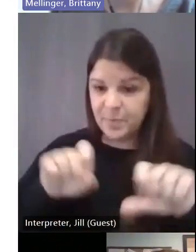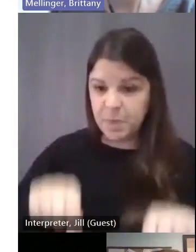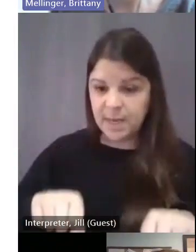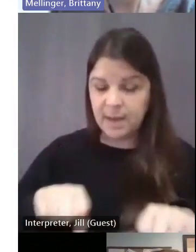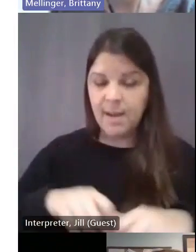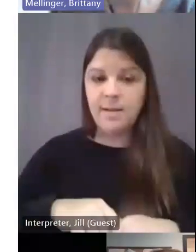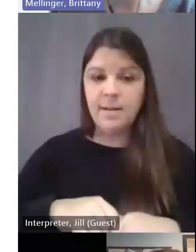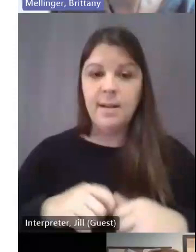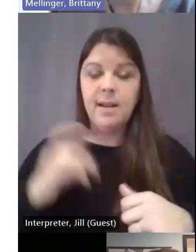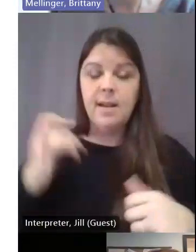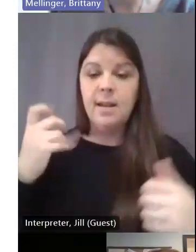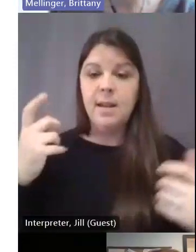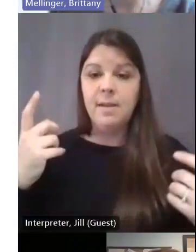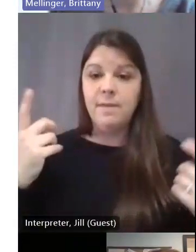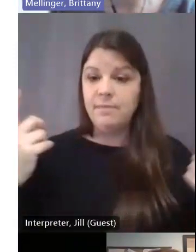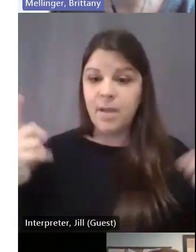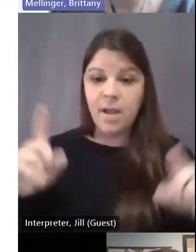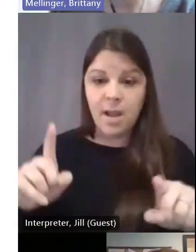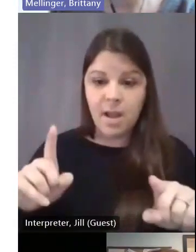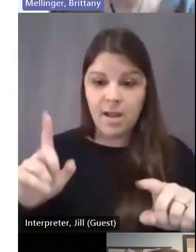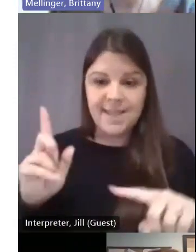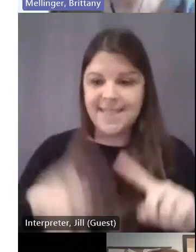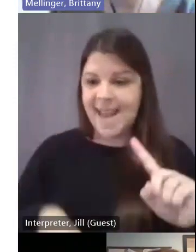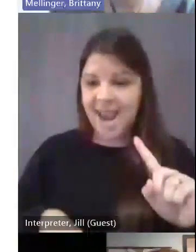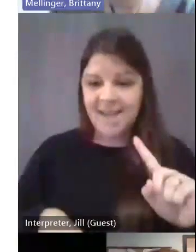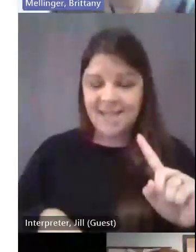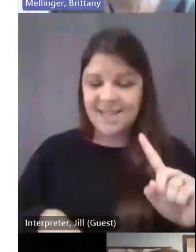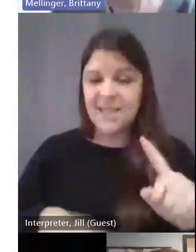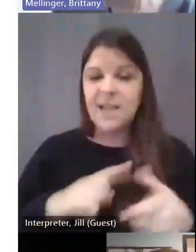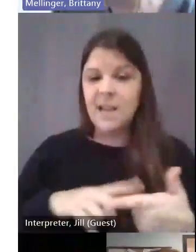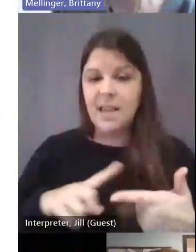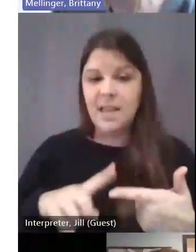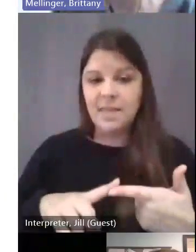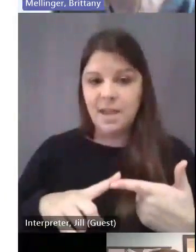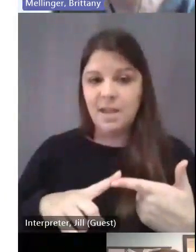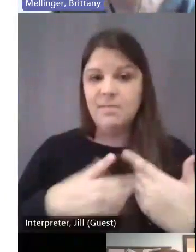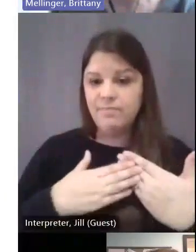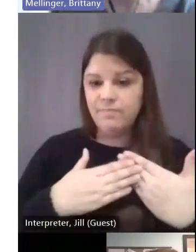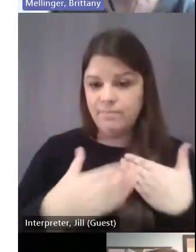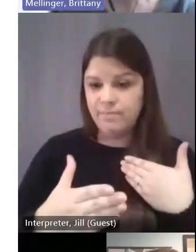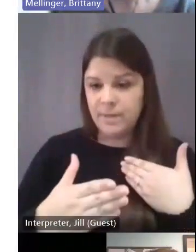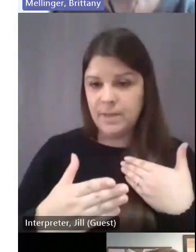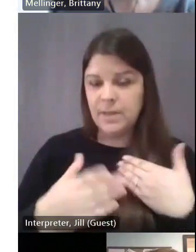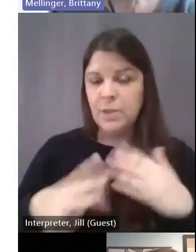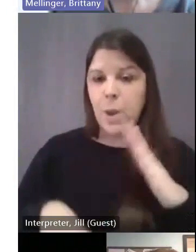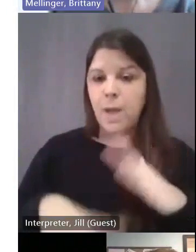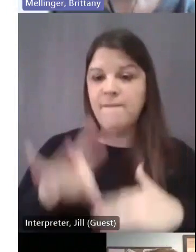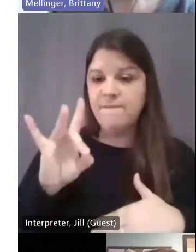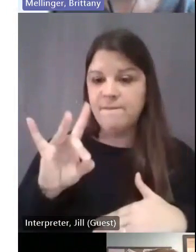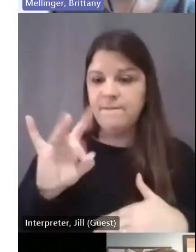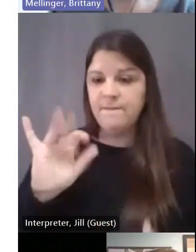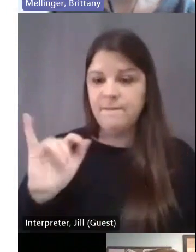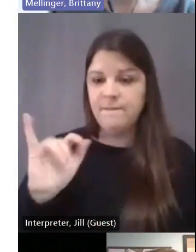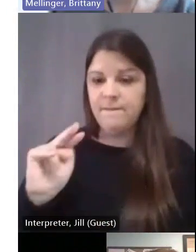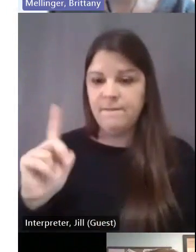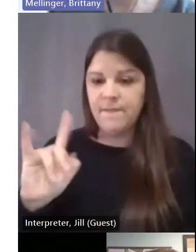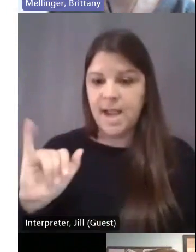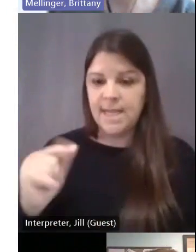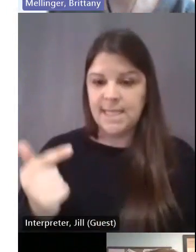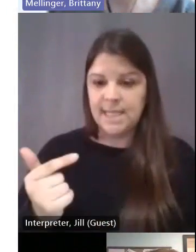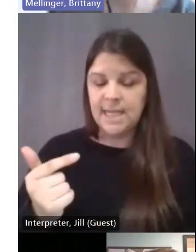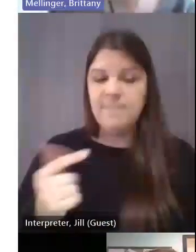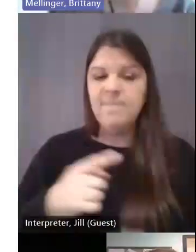But if a settlement isn't possible, then the case proceeds to a finding. And there's two